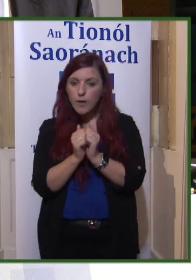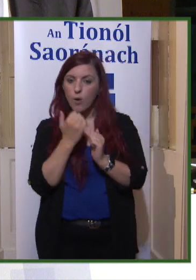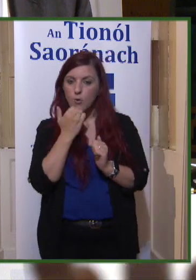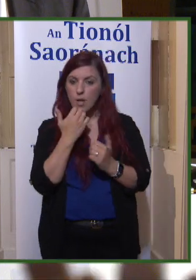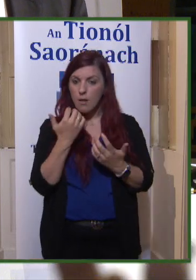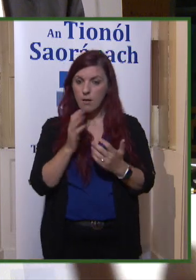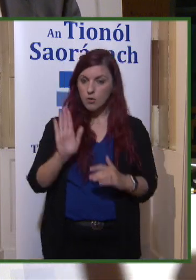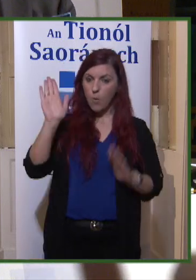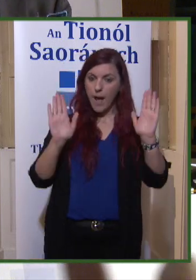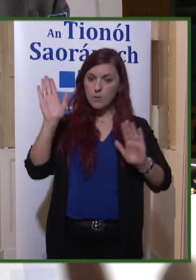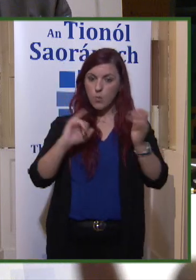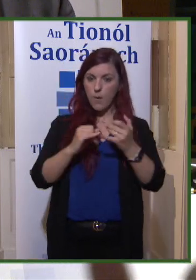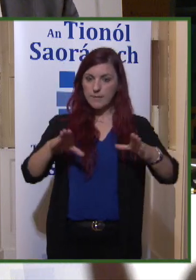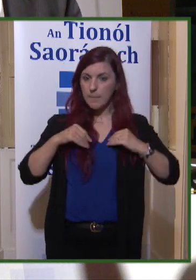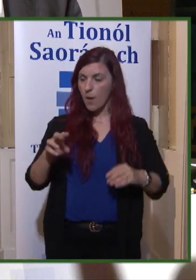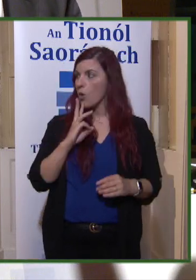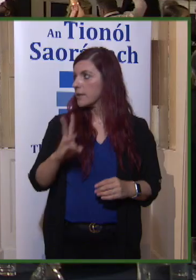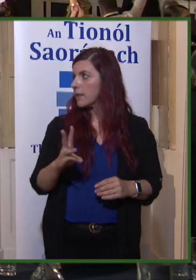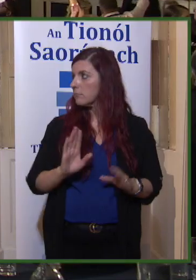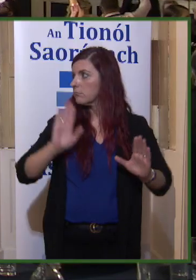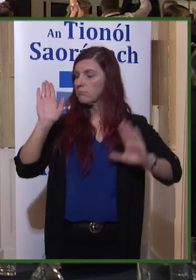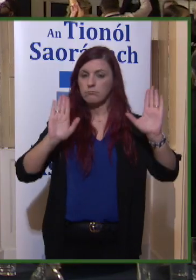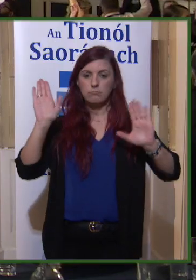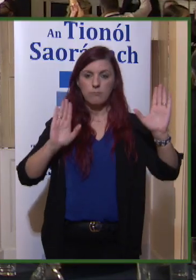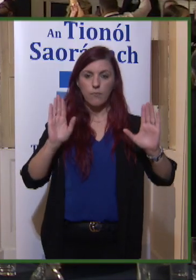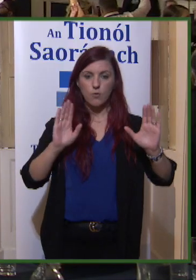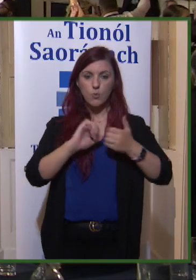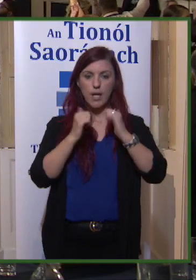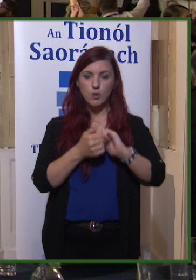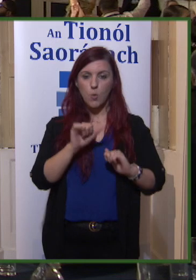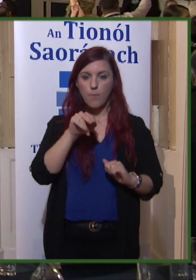hands, a sense check? Would we like to amend ballot paper?